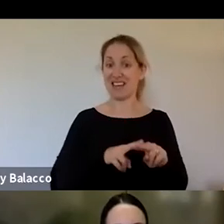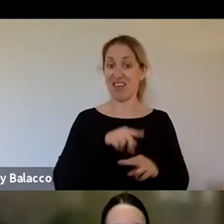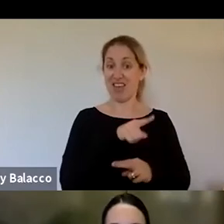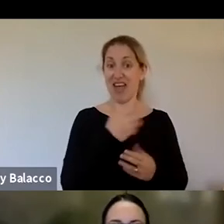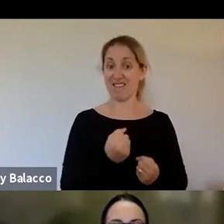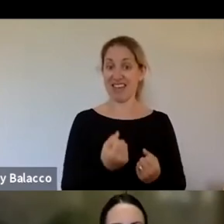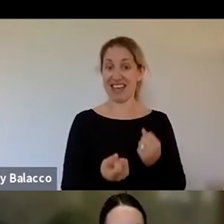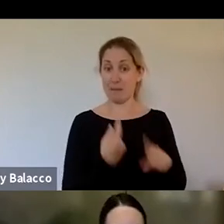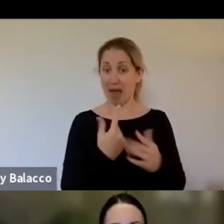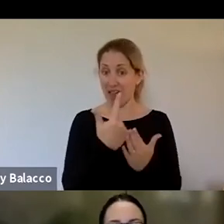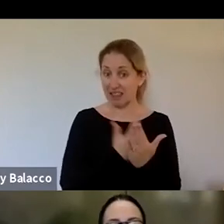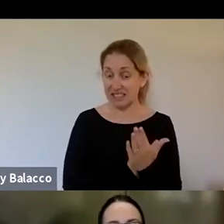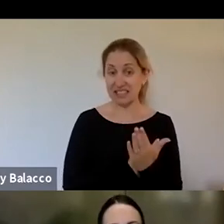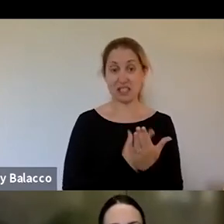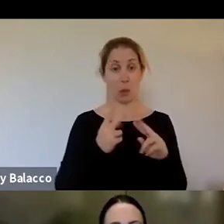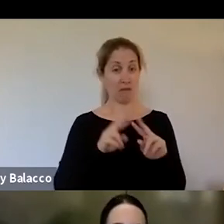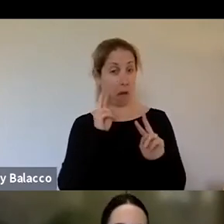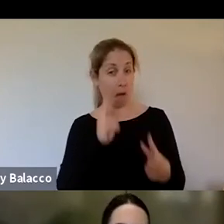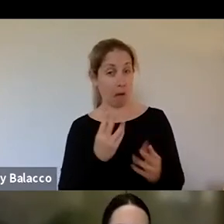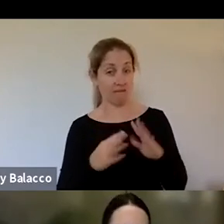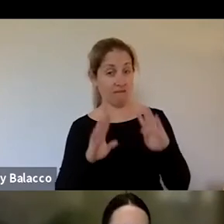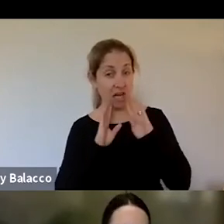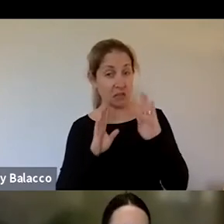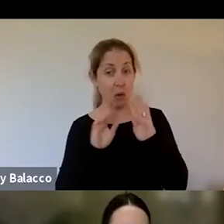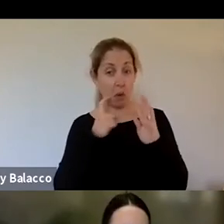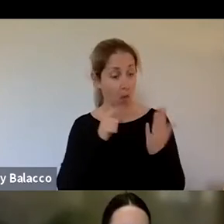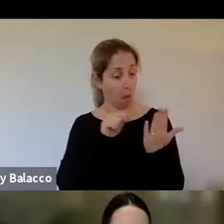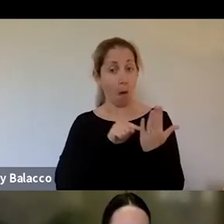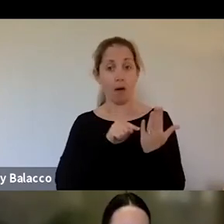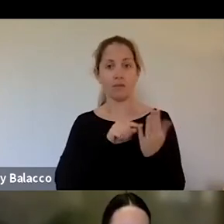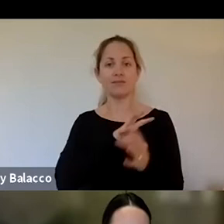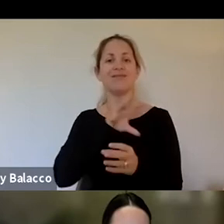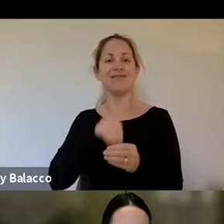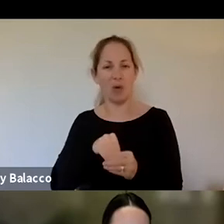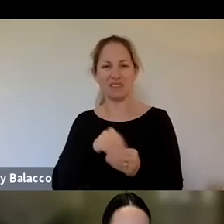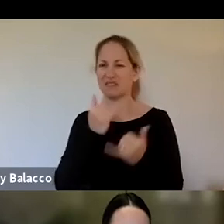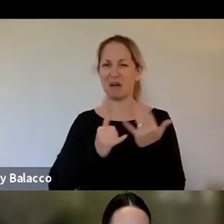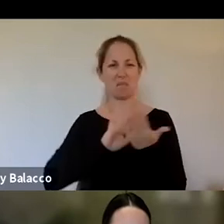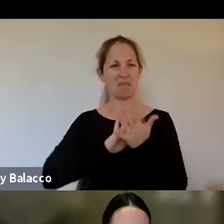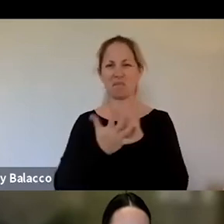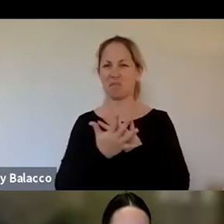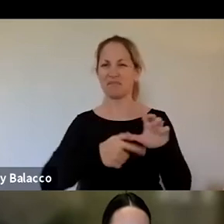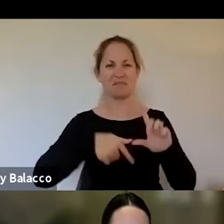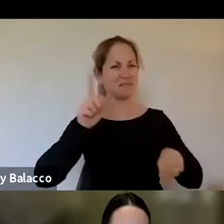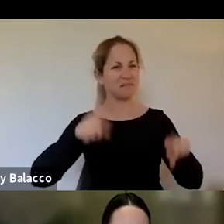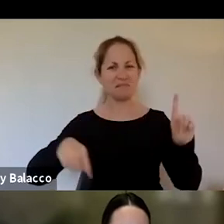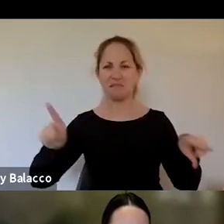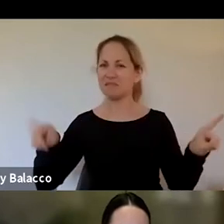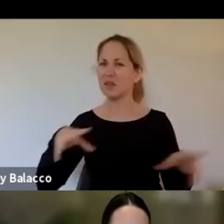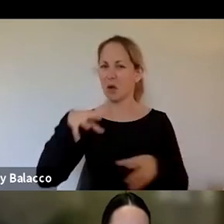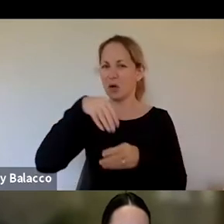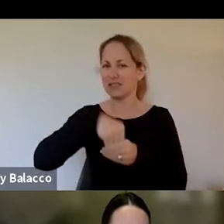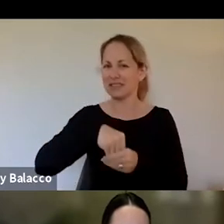social media. And it's a hodgepodge of content, and of course people